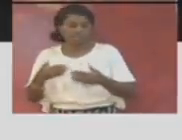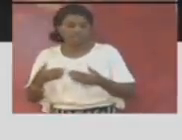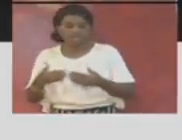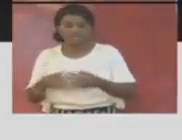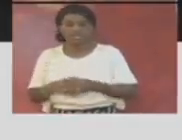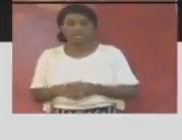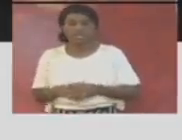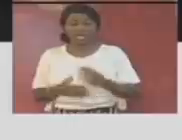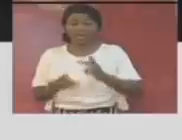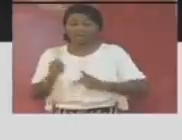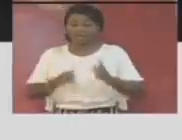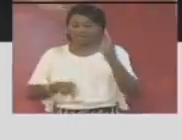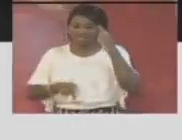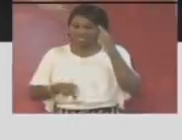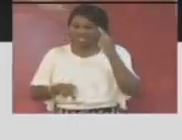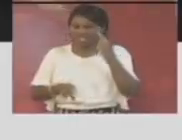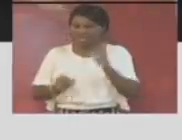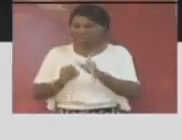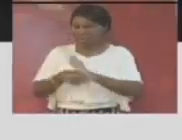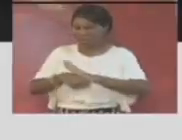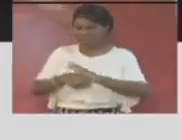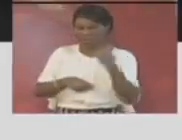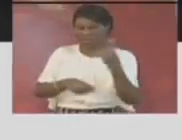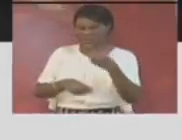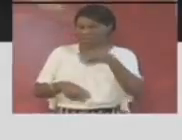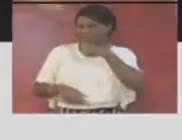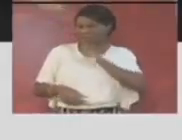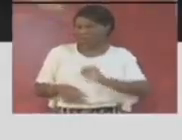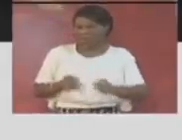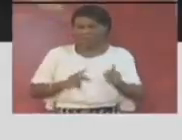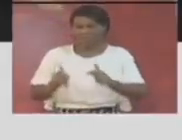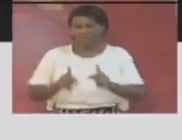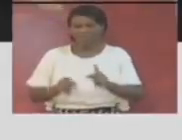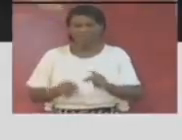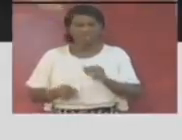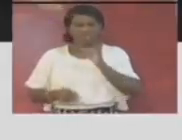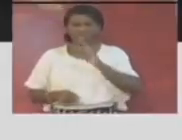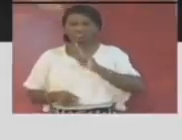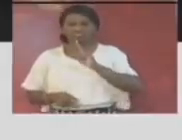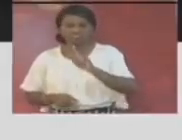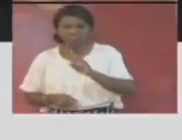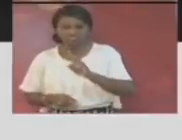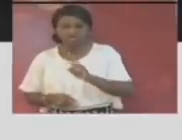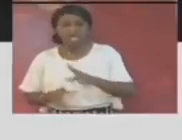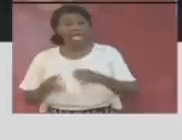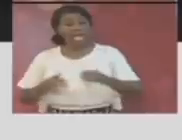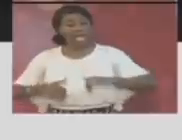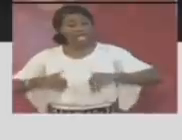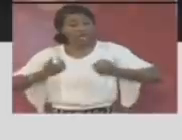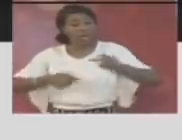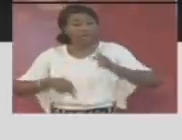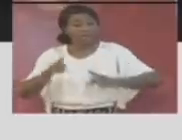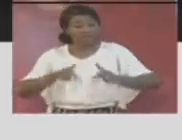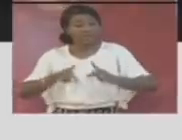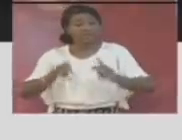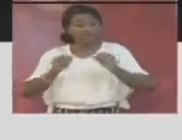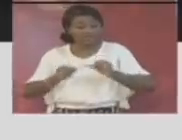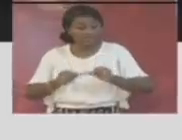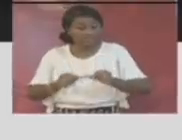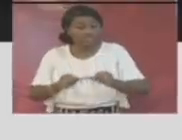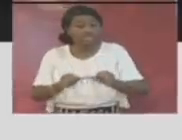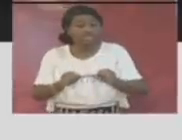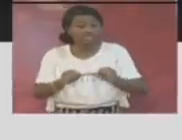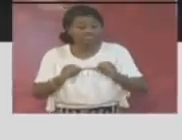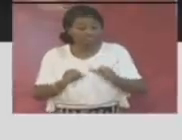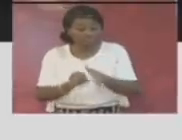that COVID-19 is an old person disease is unrealistic, and young persons can certainly go on to experience